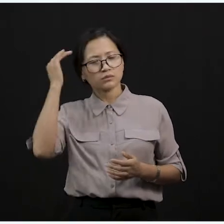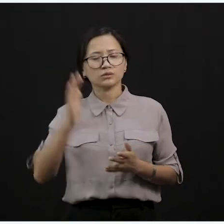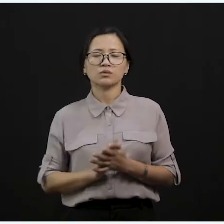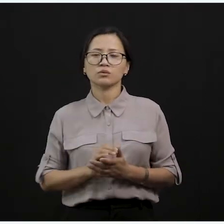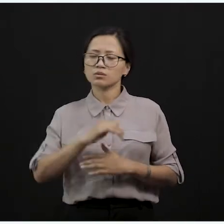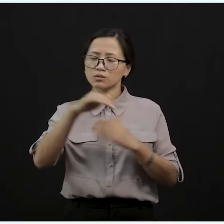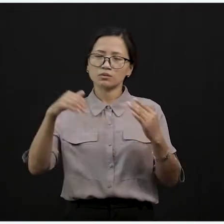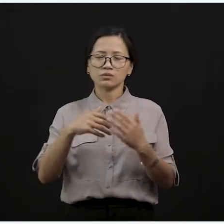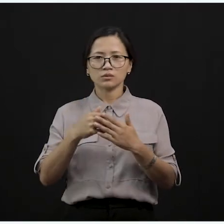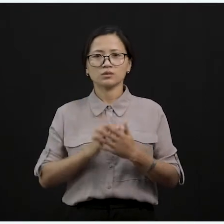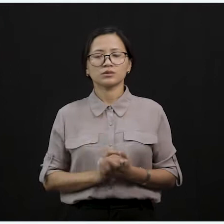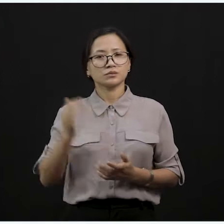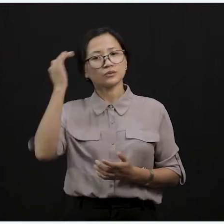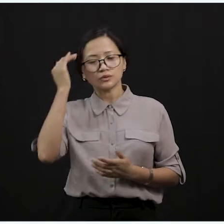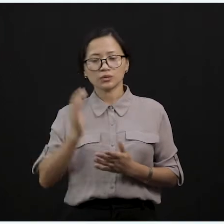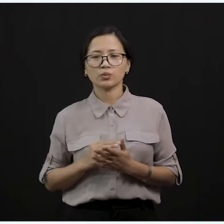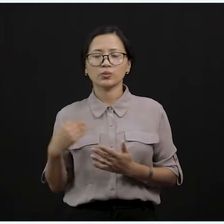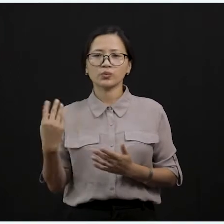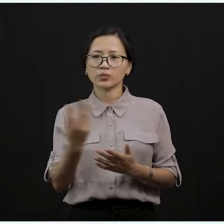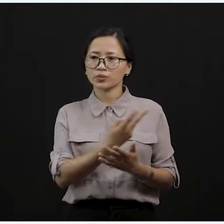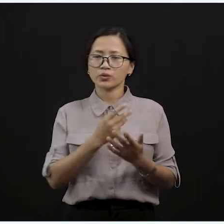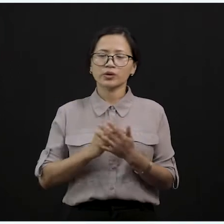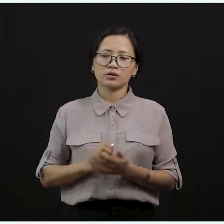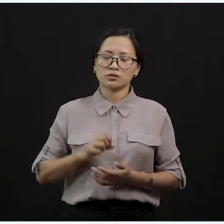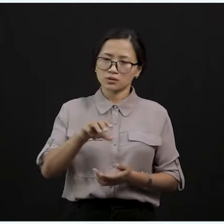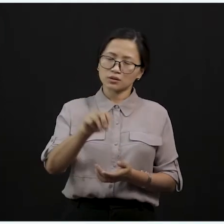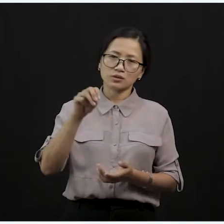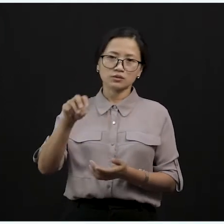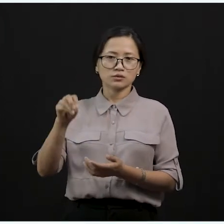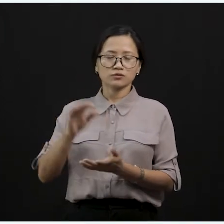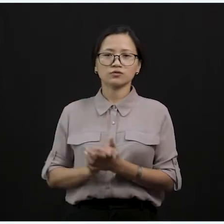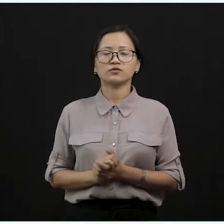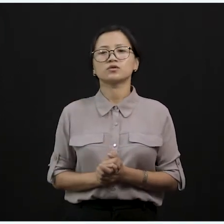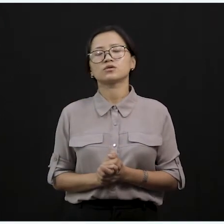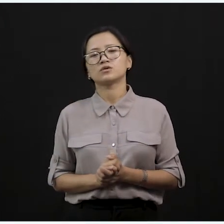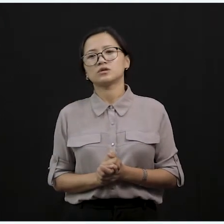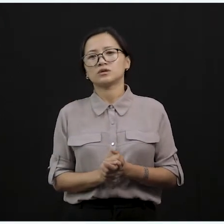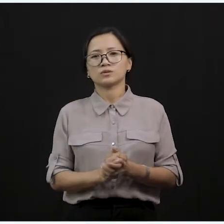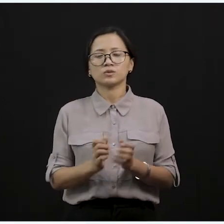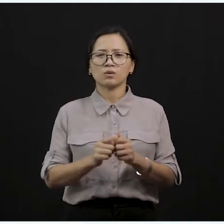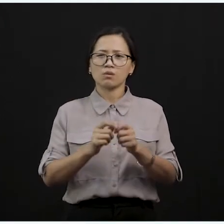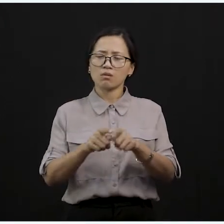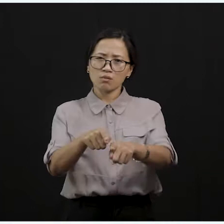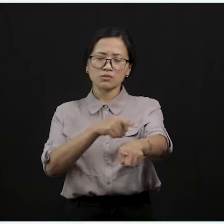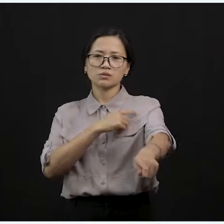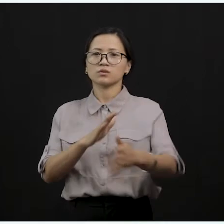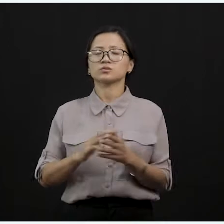working. We are collecting it for long, cold